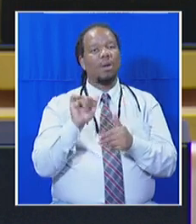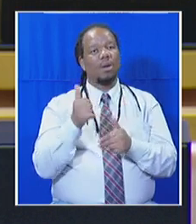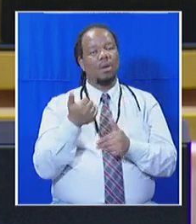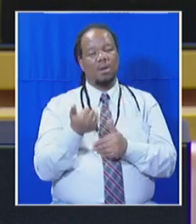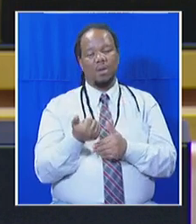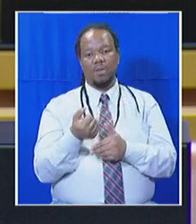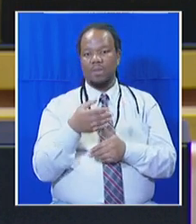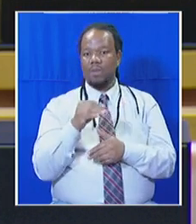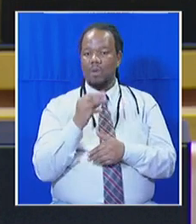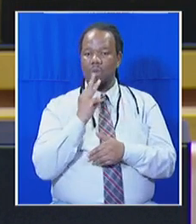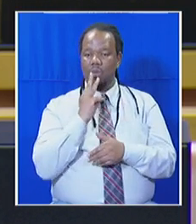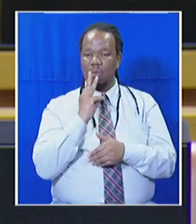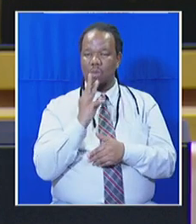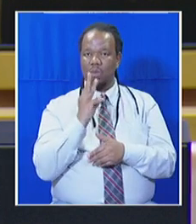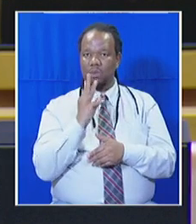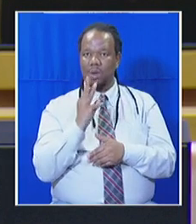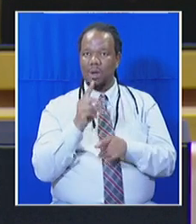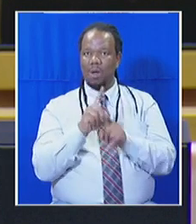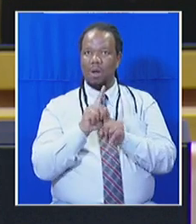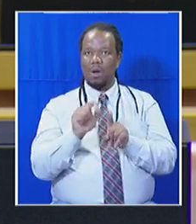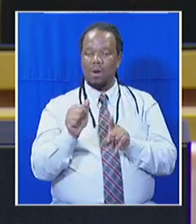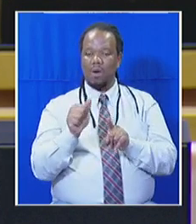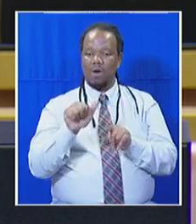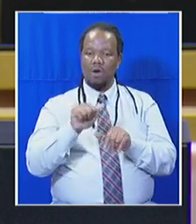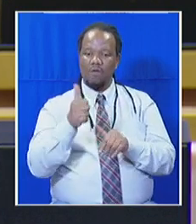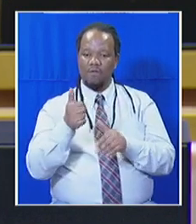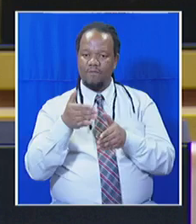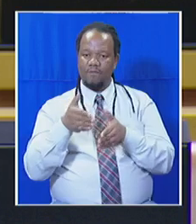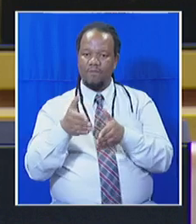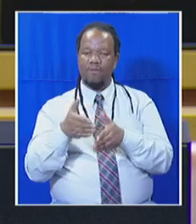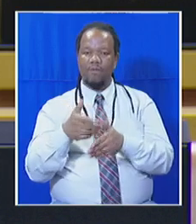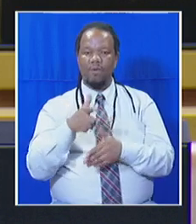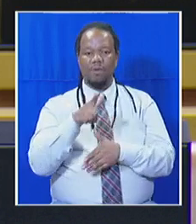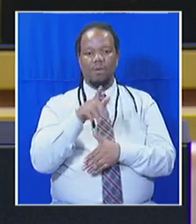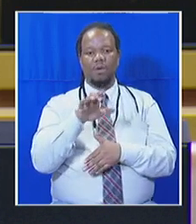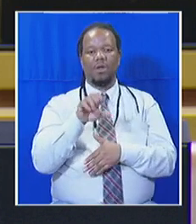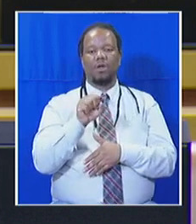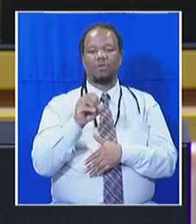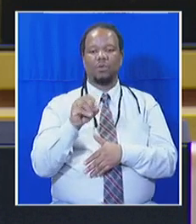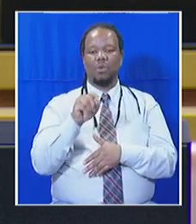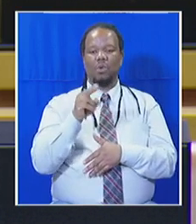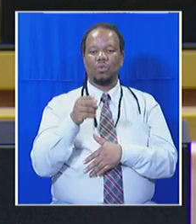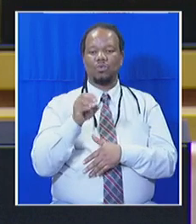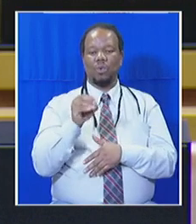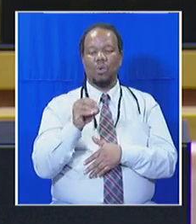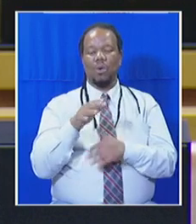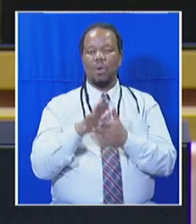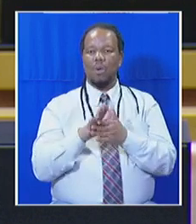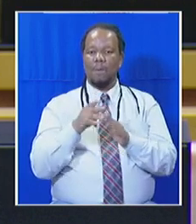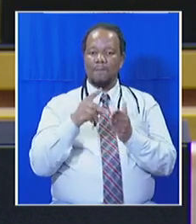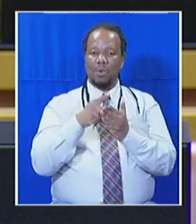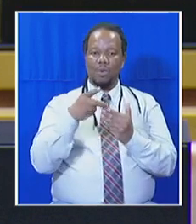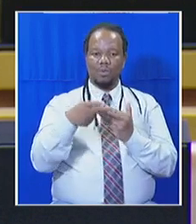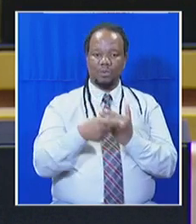catchments through the implementation of phase 2 of the Lesotho Highlands Water Project, the emergency transfer